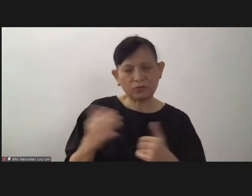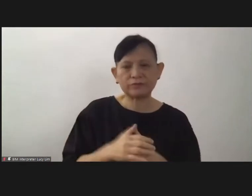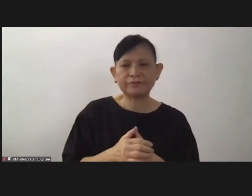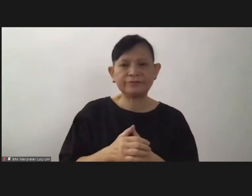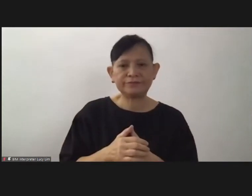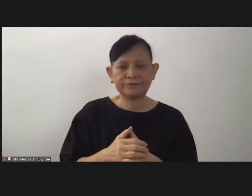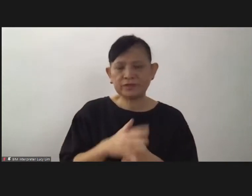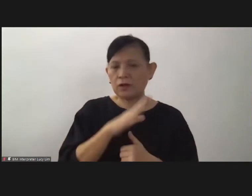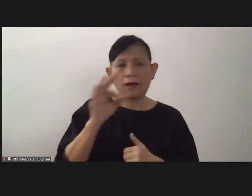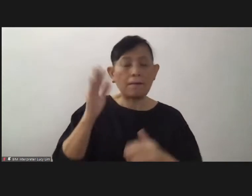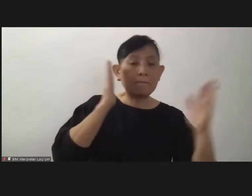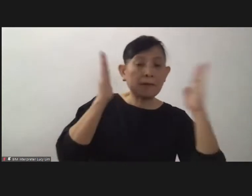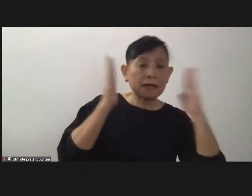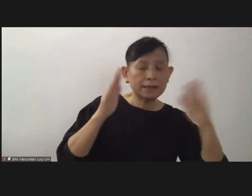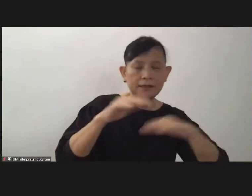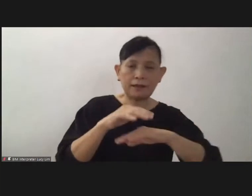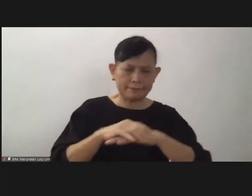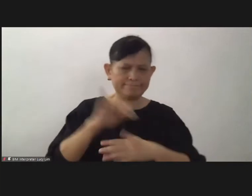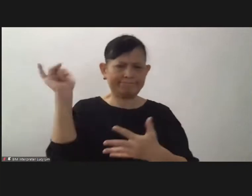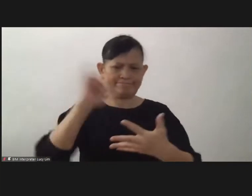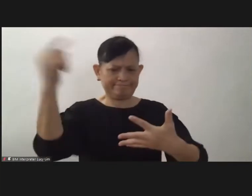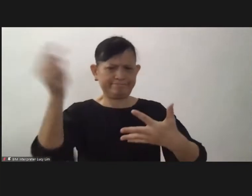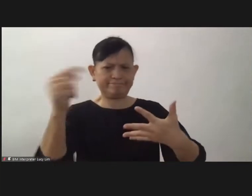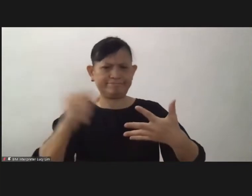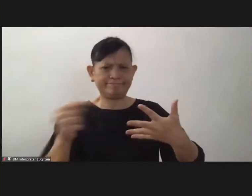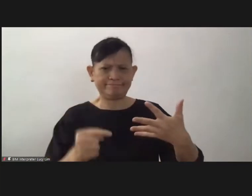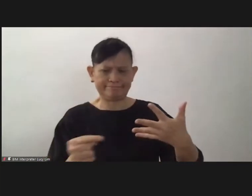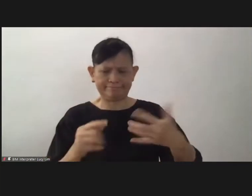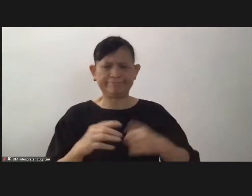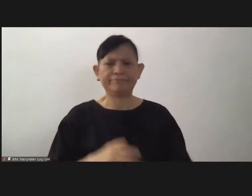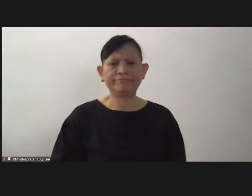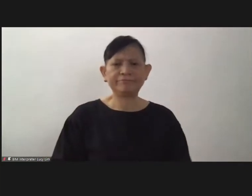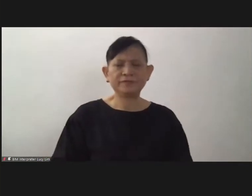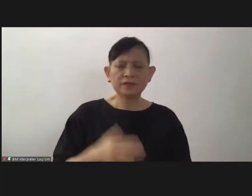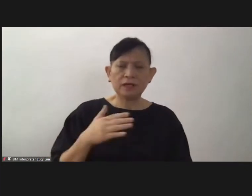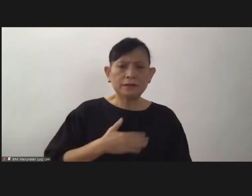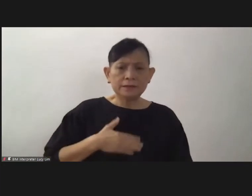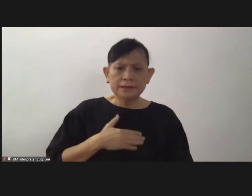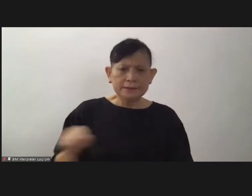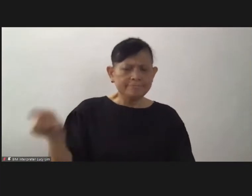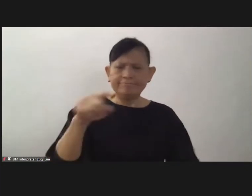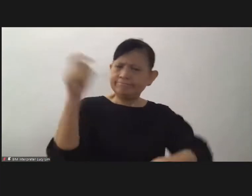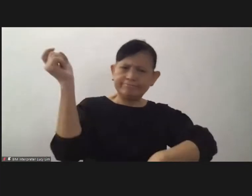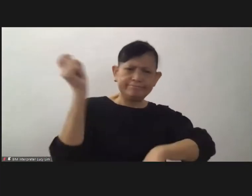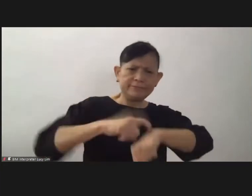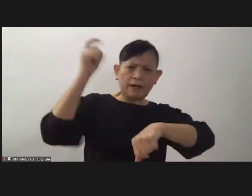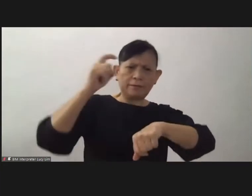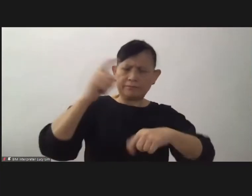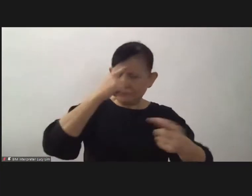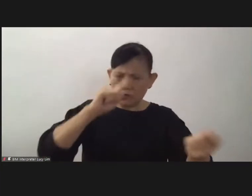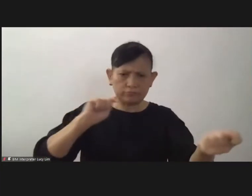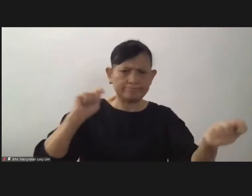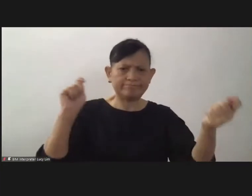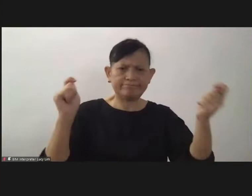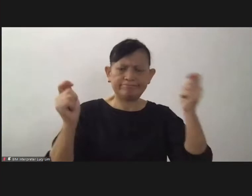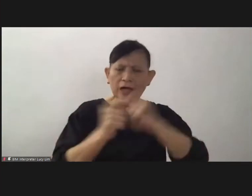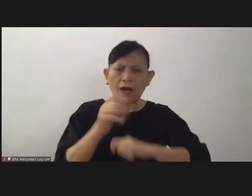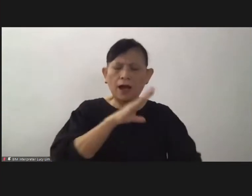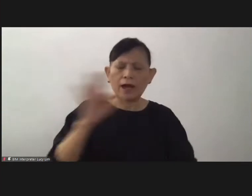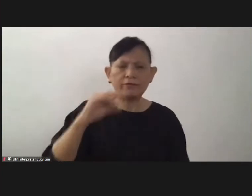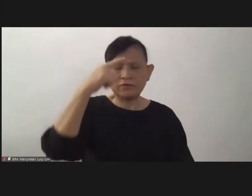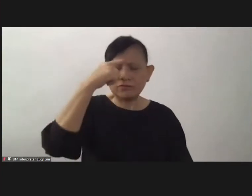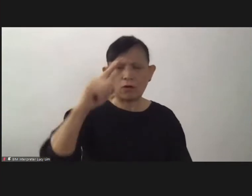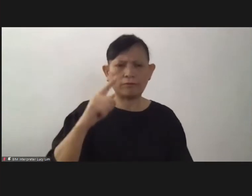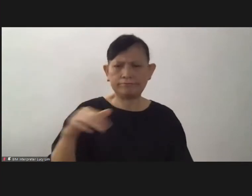merungut, always whining. Ladies and gentlemen, it is time for these narratives to stop. Let